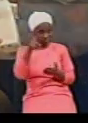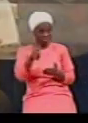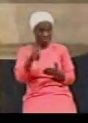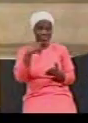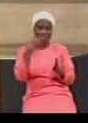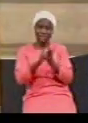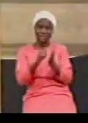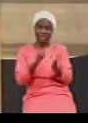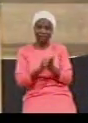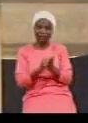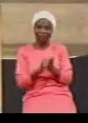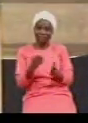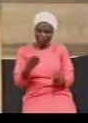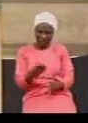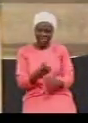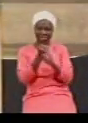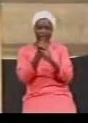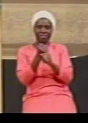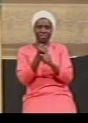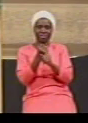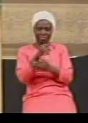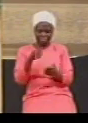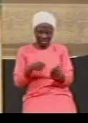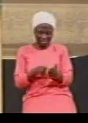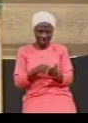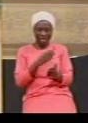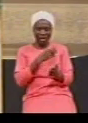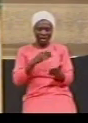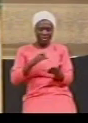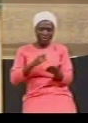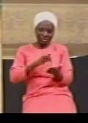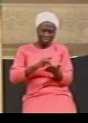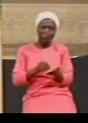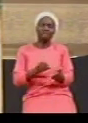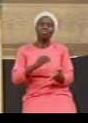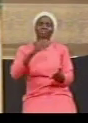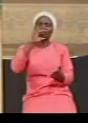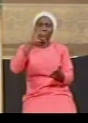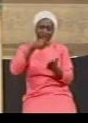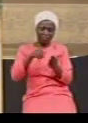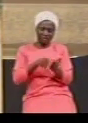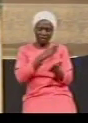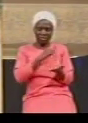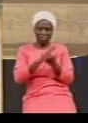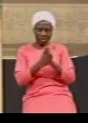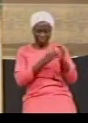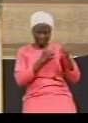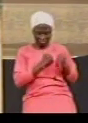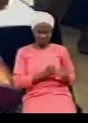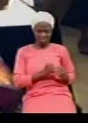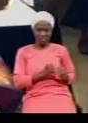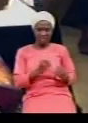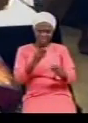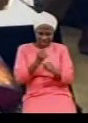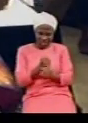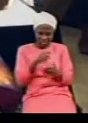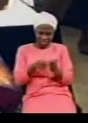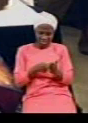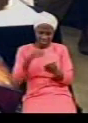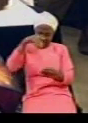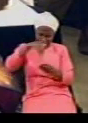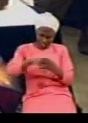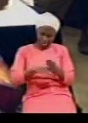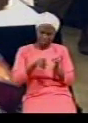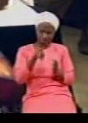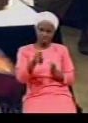get this and be strong. Swallow this and be courageous. Get this one inside you